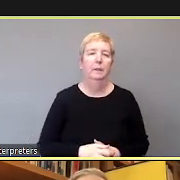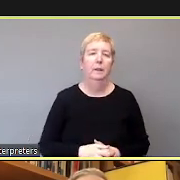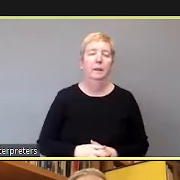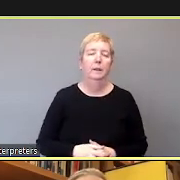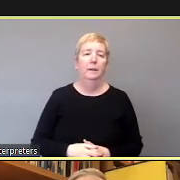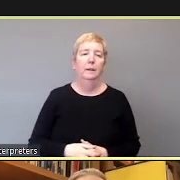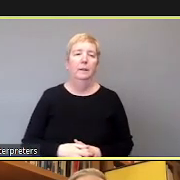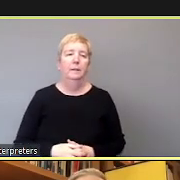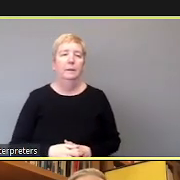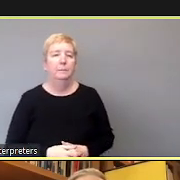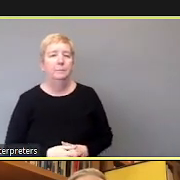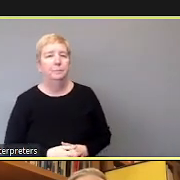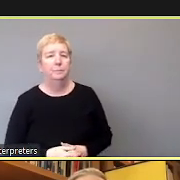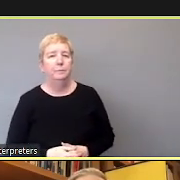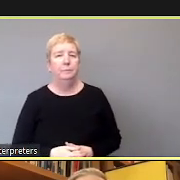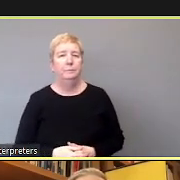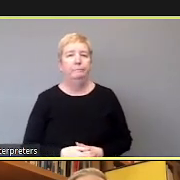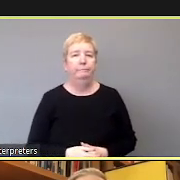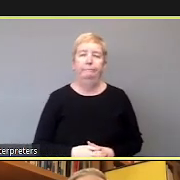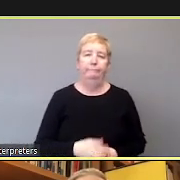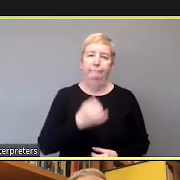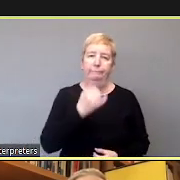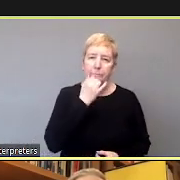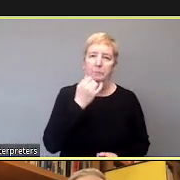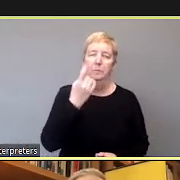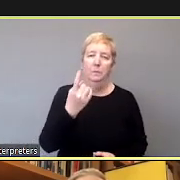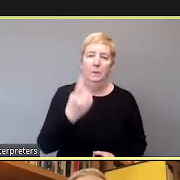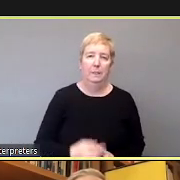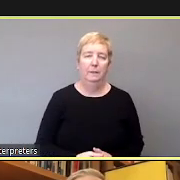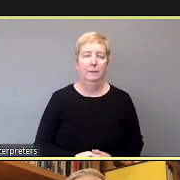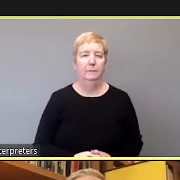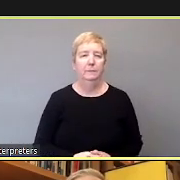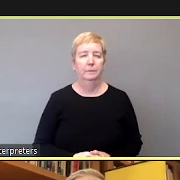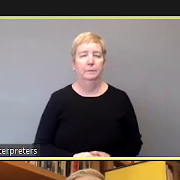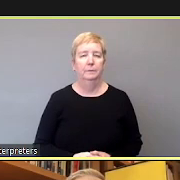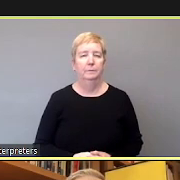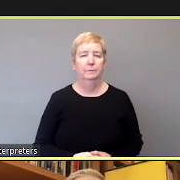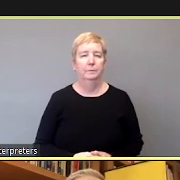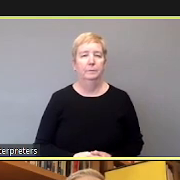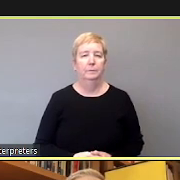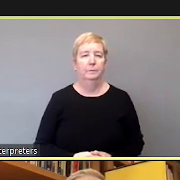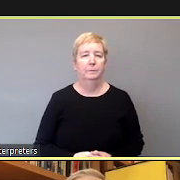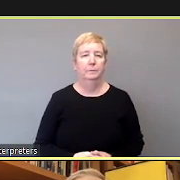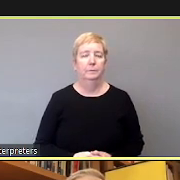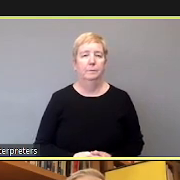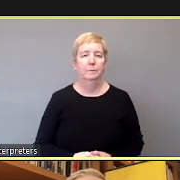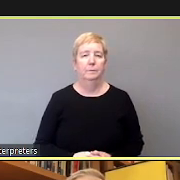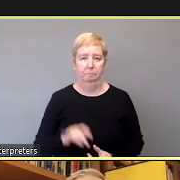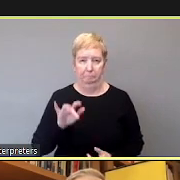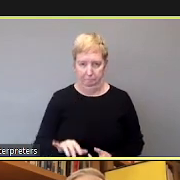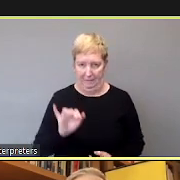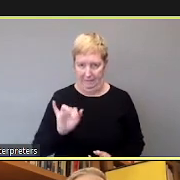actually, this is not it. So let me open that website.